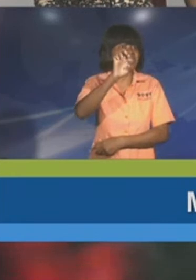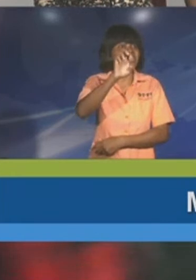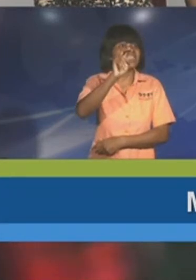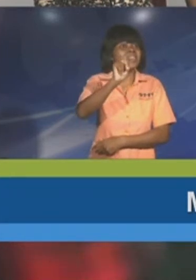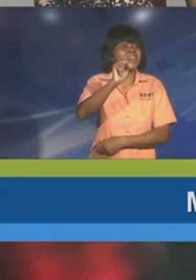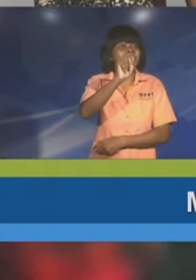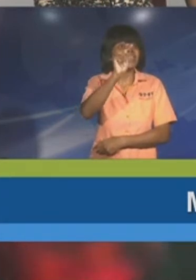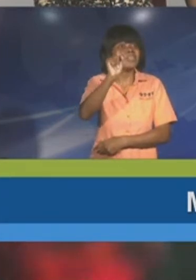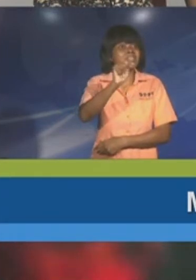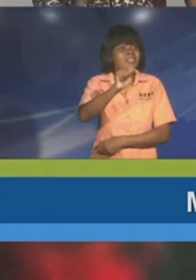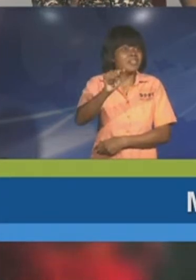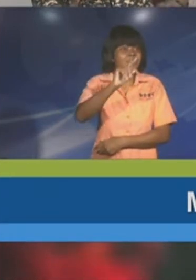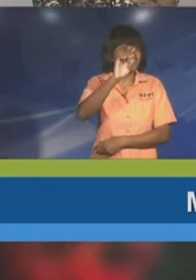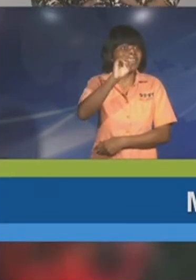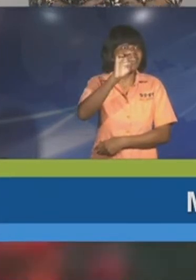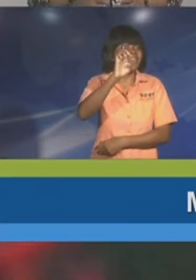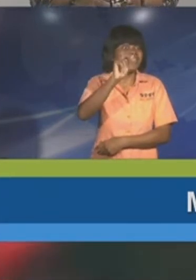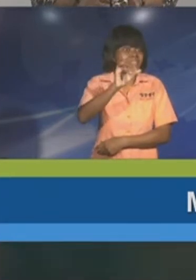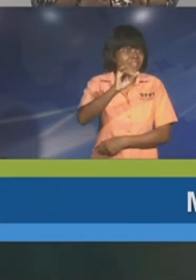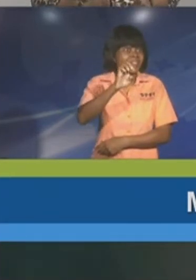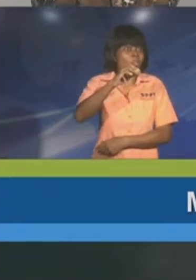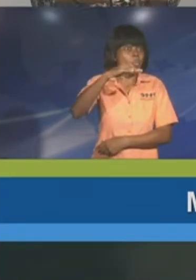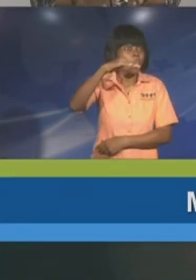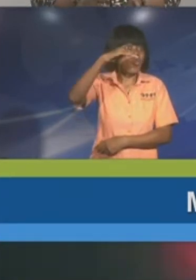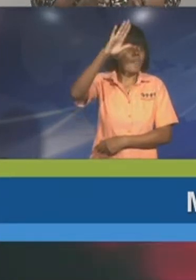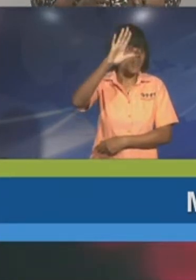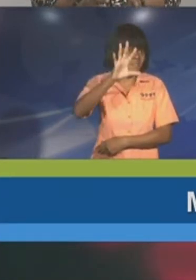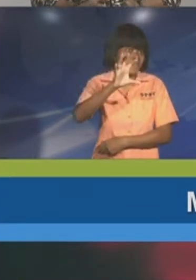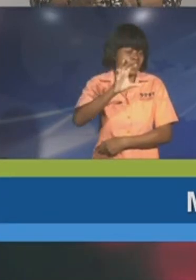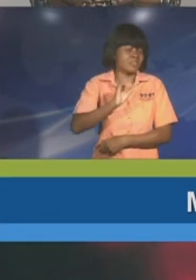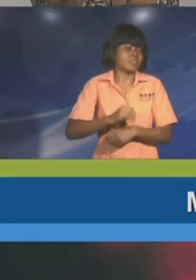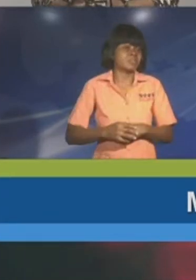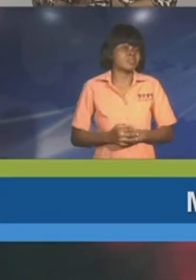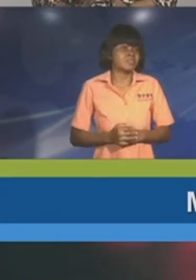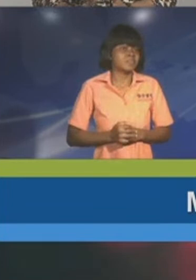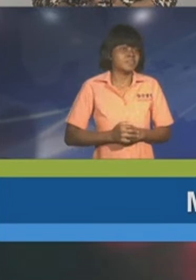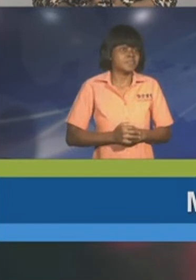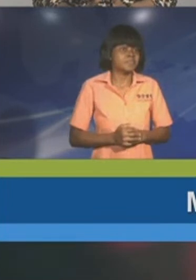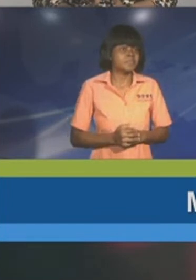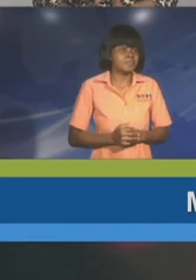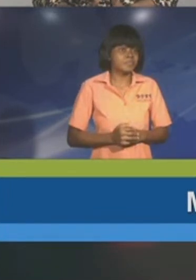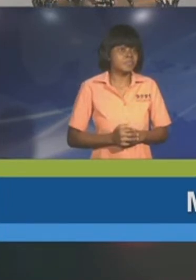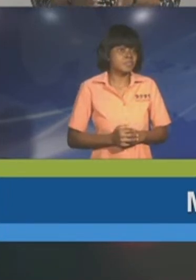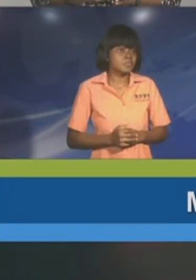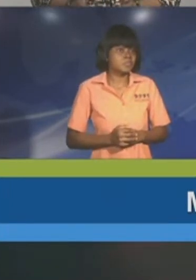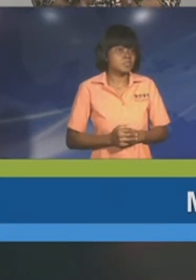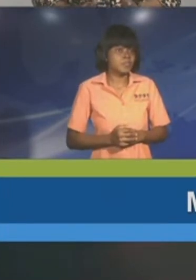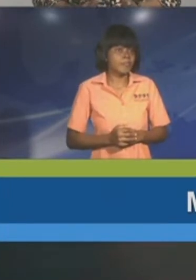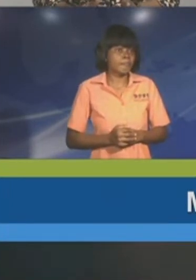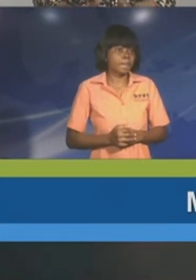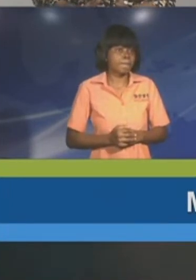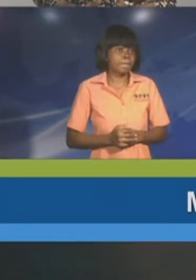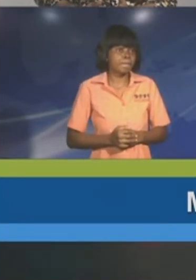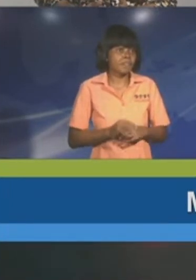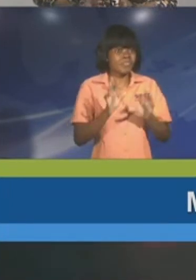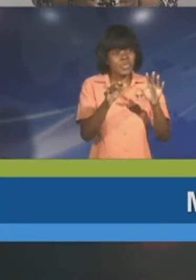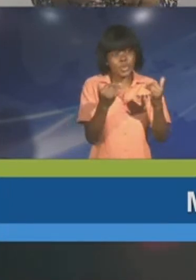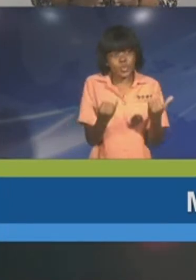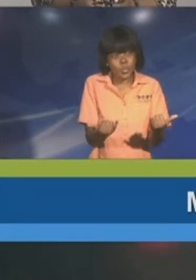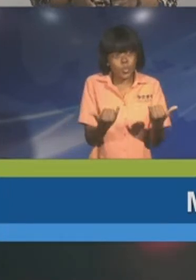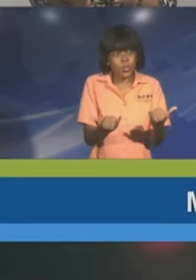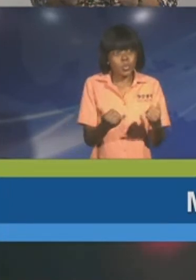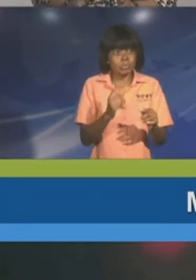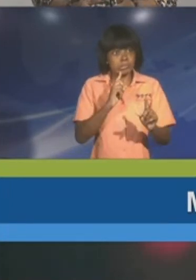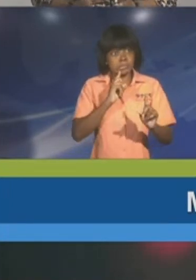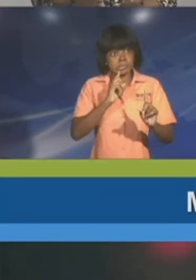thing about the science of it is really much evolving. So at this present time, the absolute answer to that is